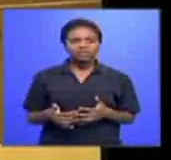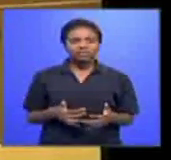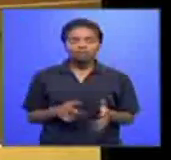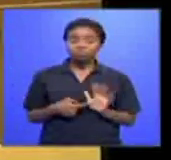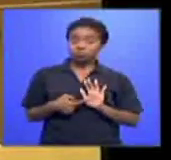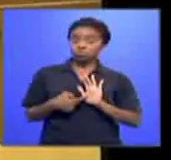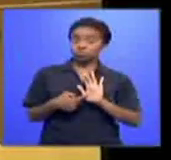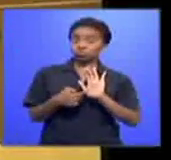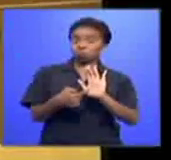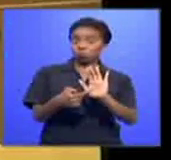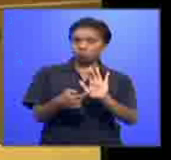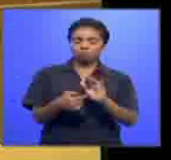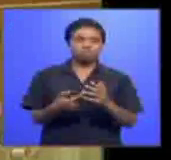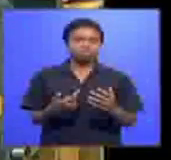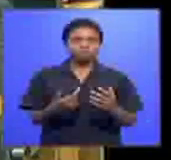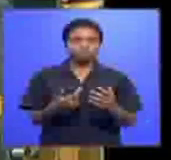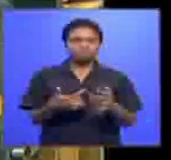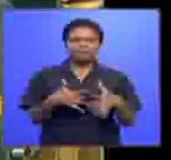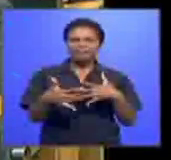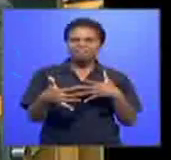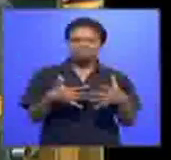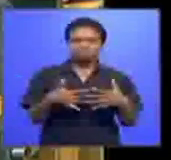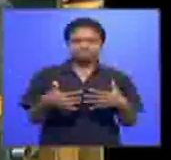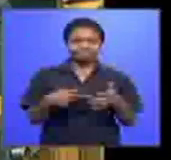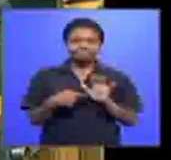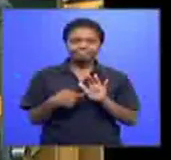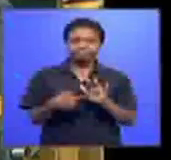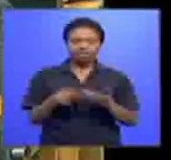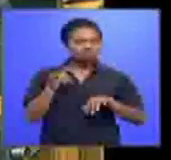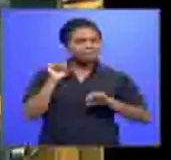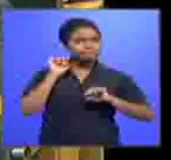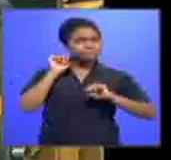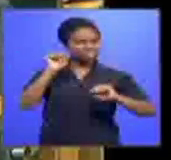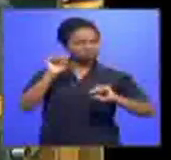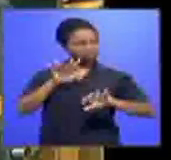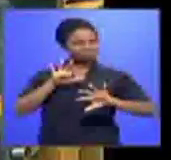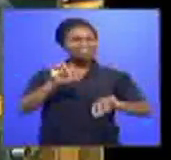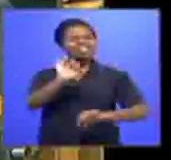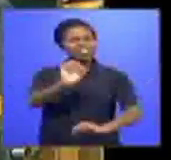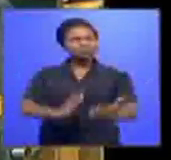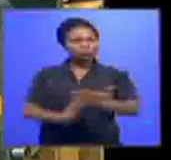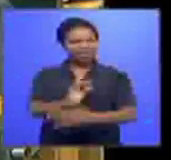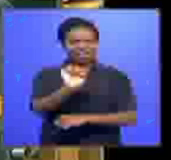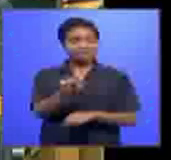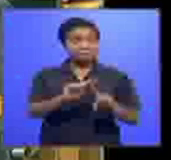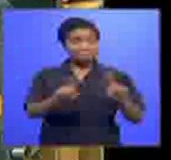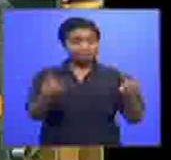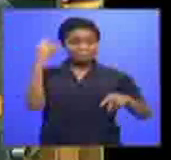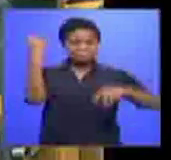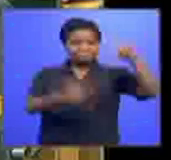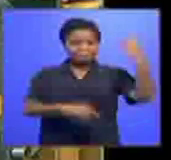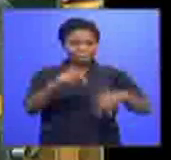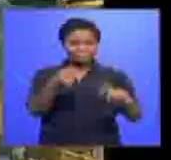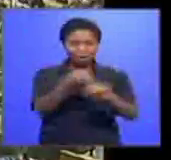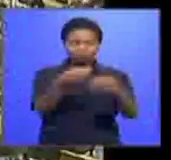demonstrate, to picket, and to present petitions, unquote. We